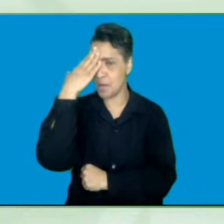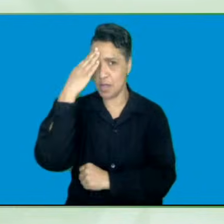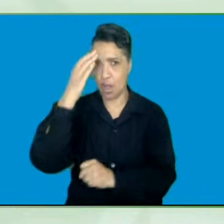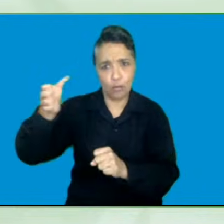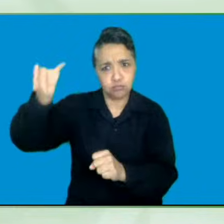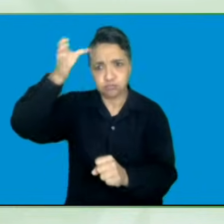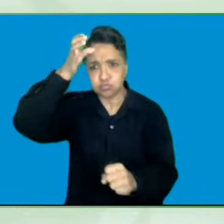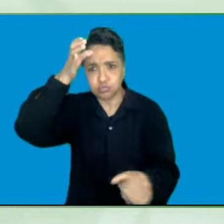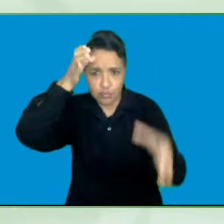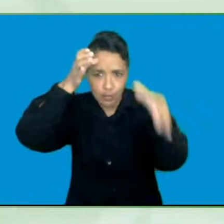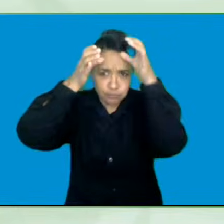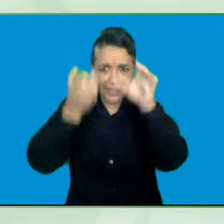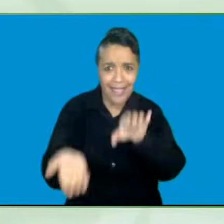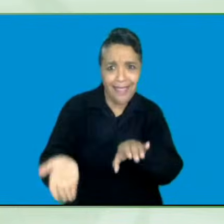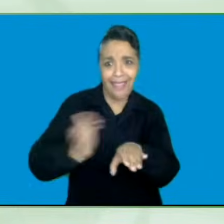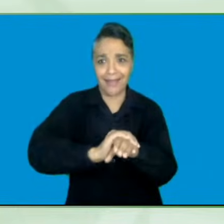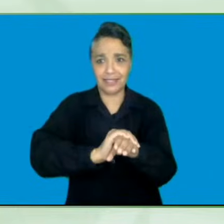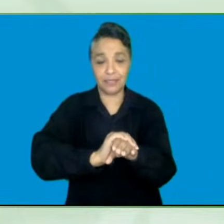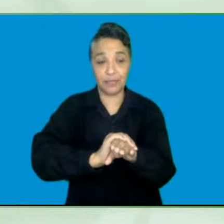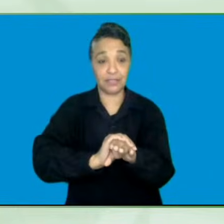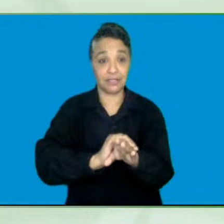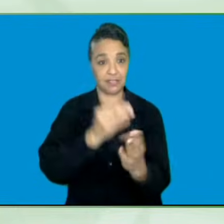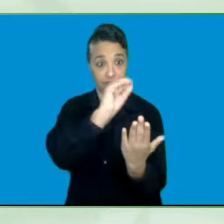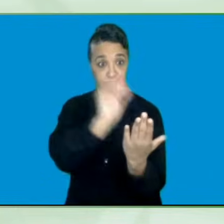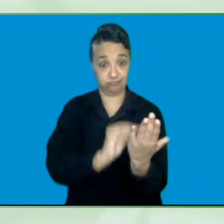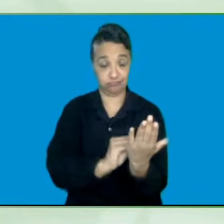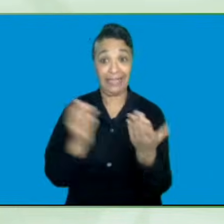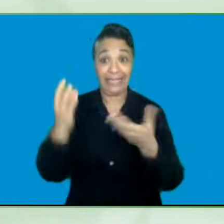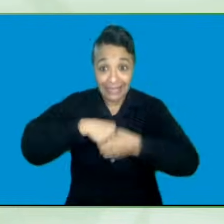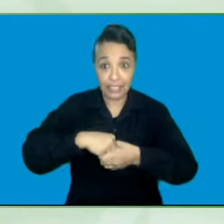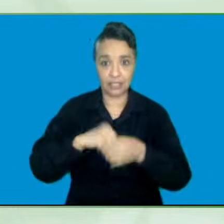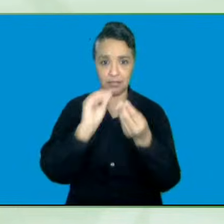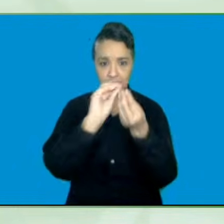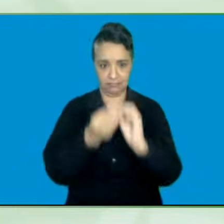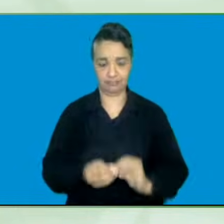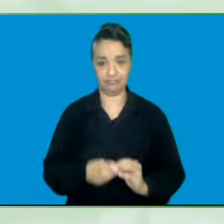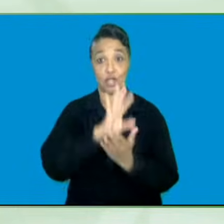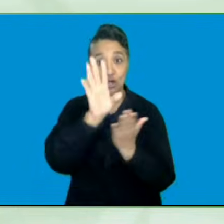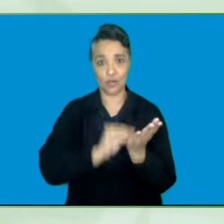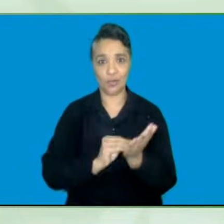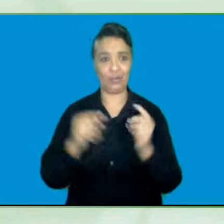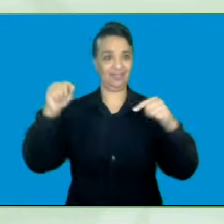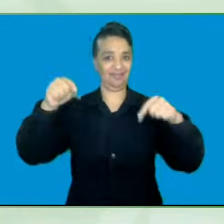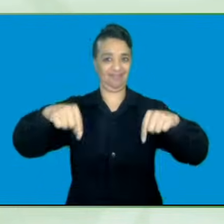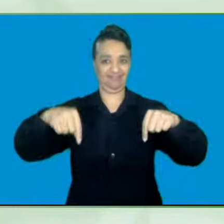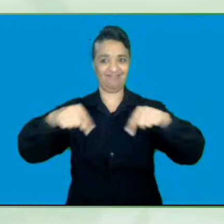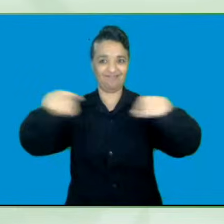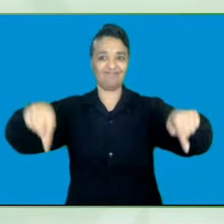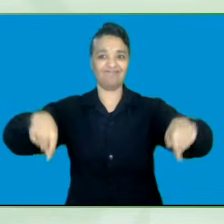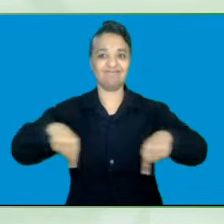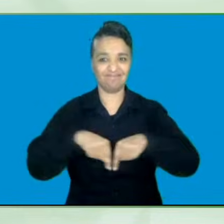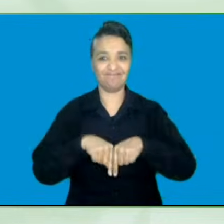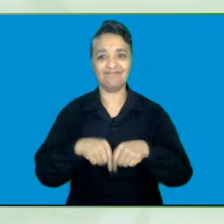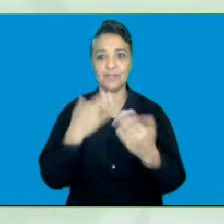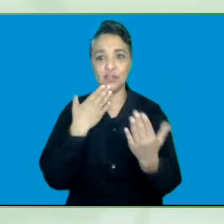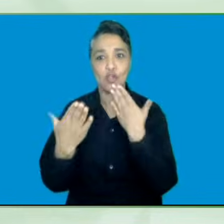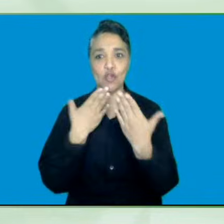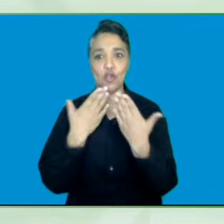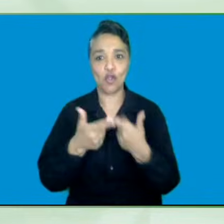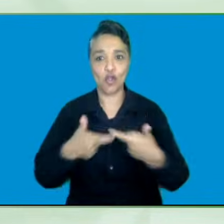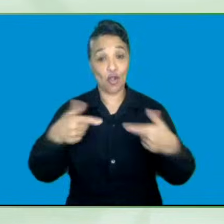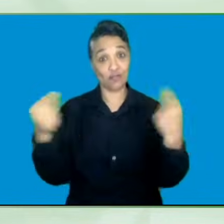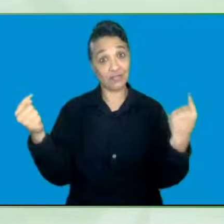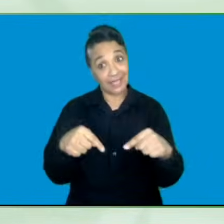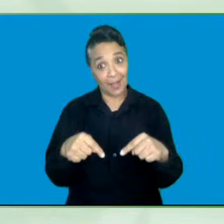to the report that I'll be talking about today are actually in the room or present at the conference. So it would have been